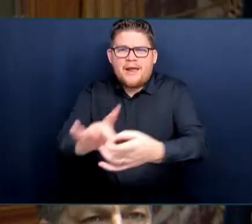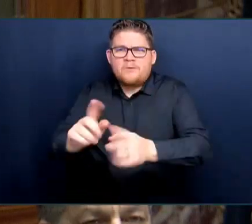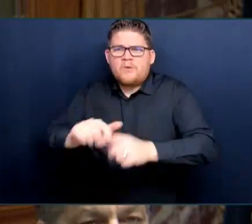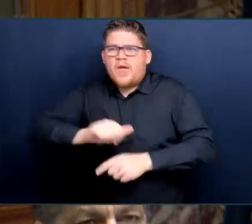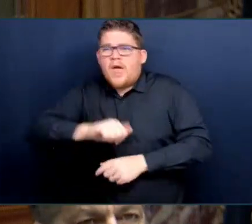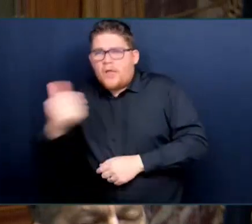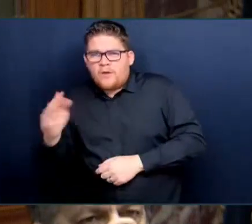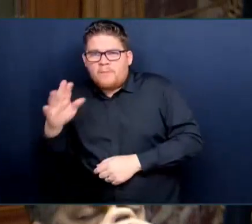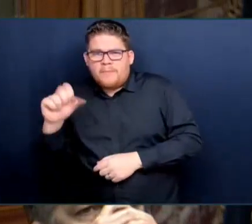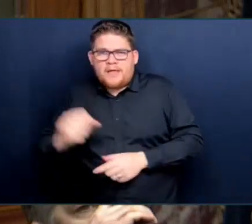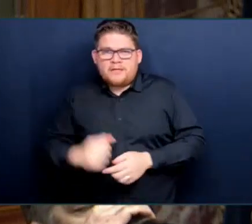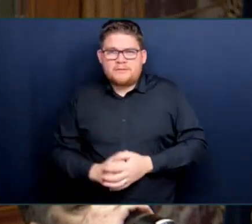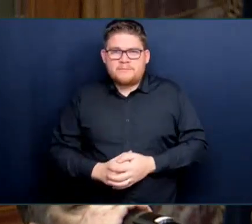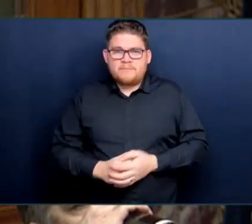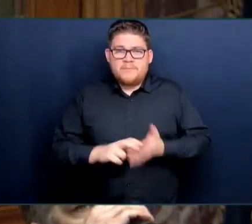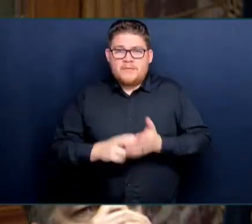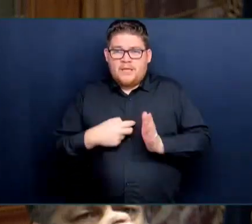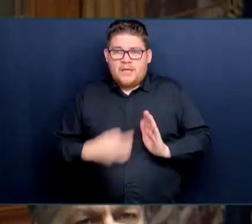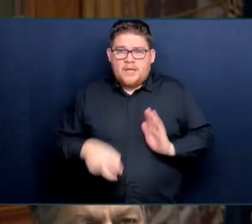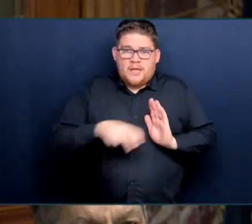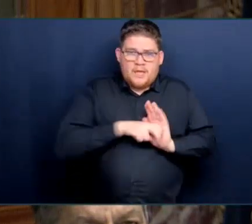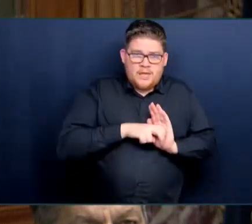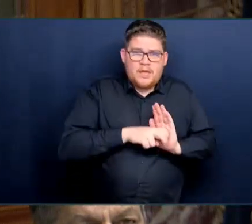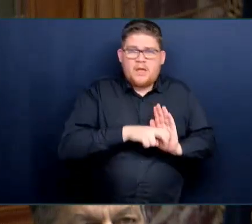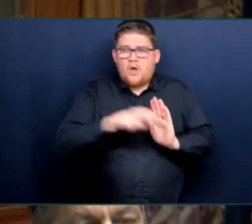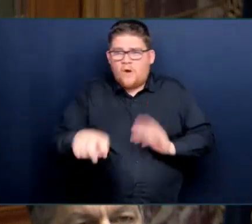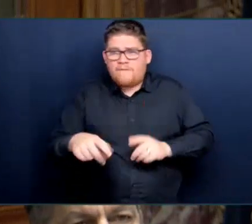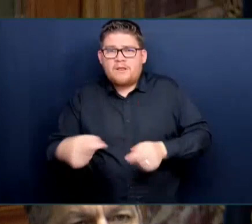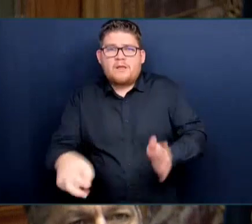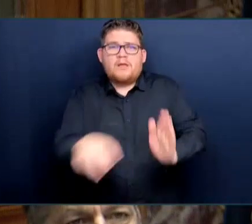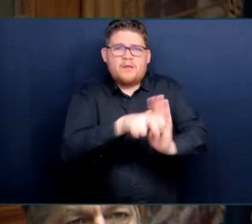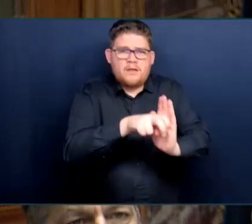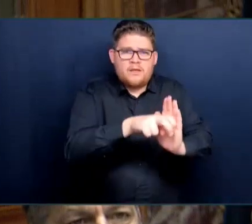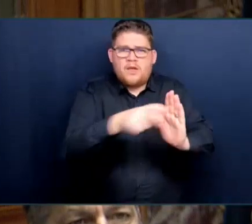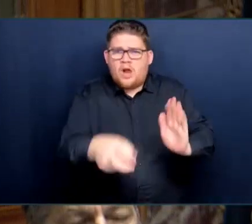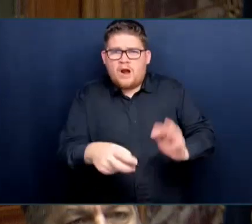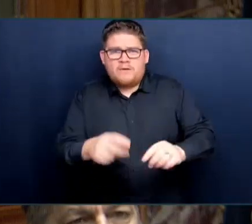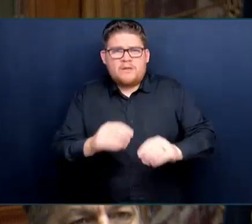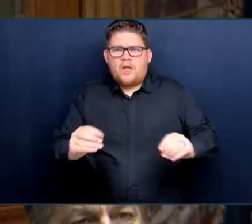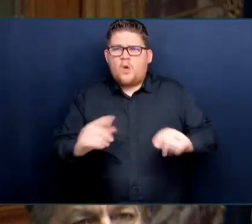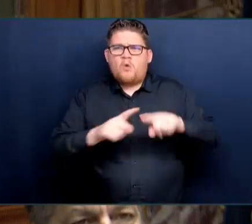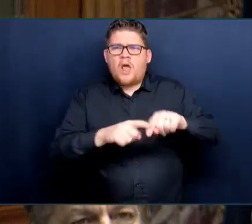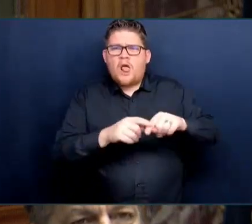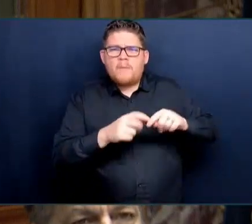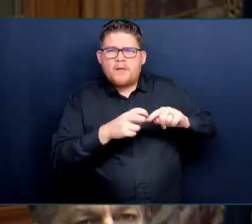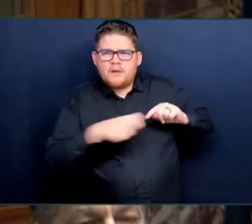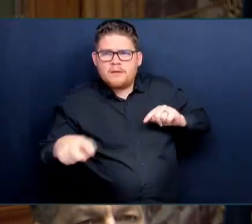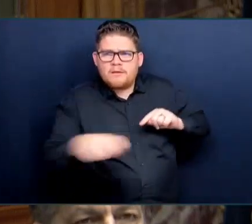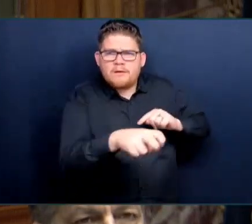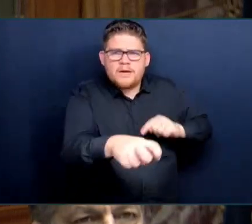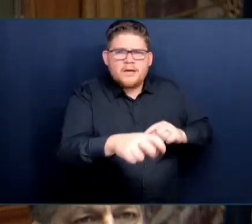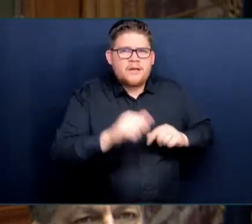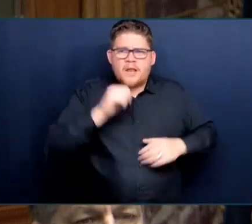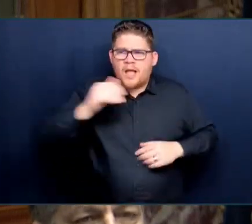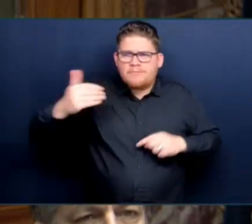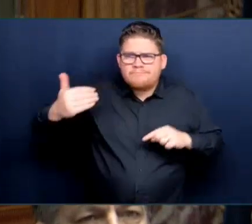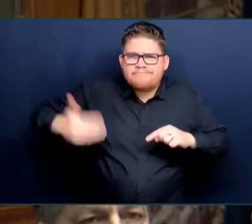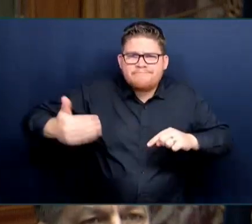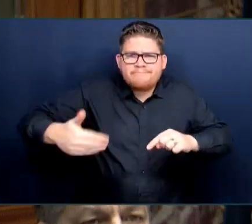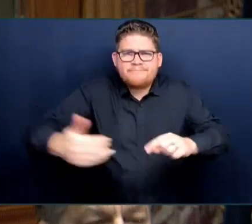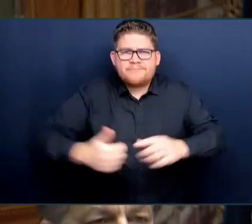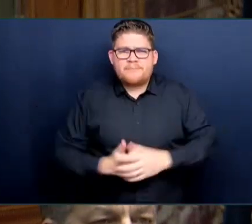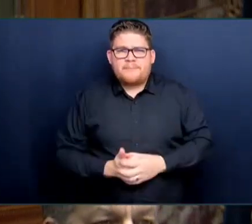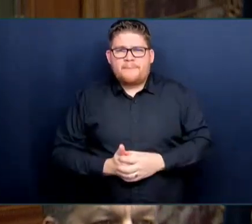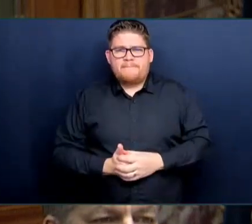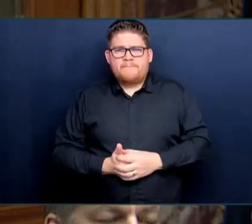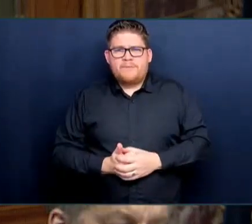regular enough, doesn't create the network of public transit that we need. I'm going to go back to my original